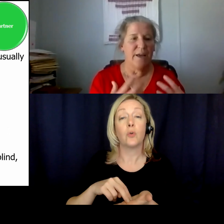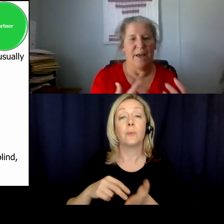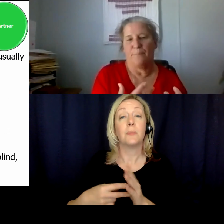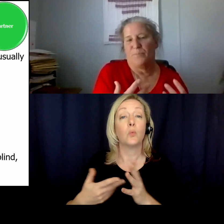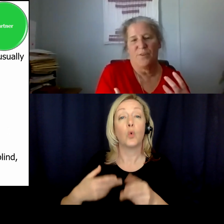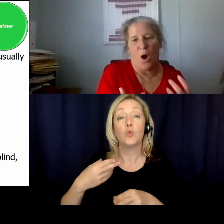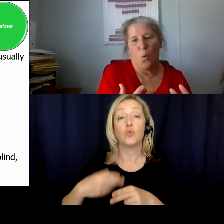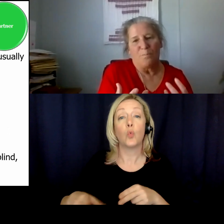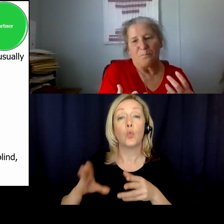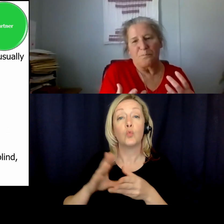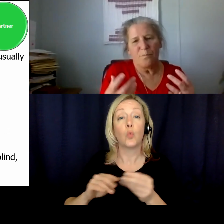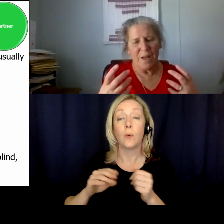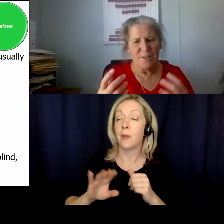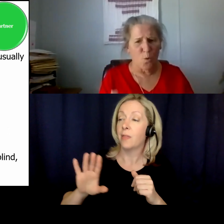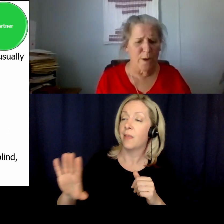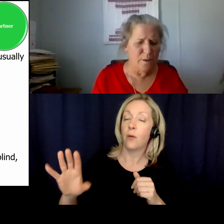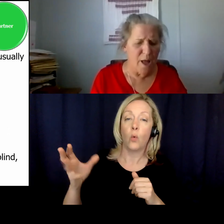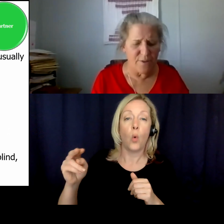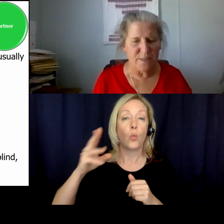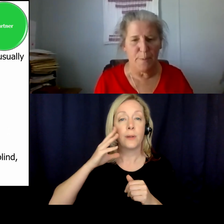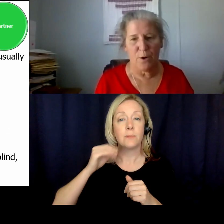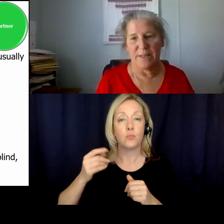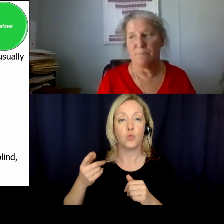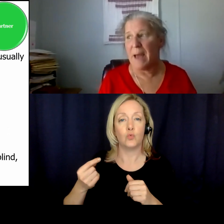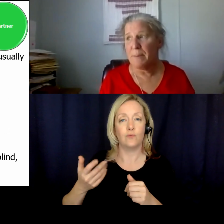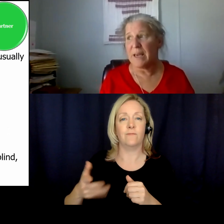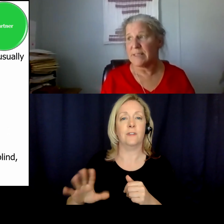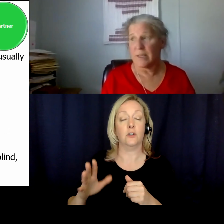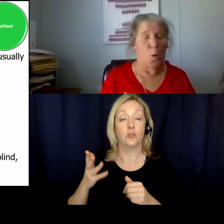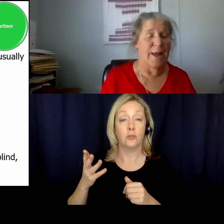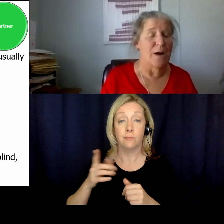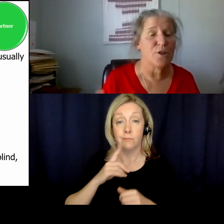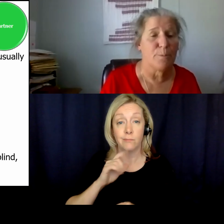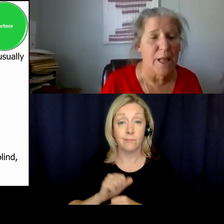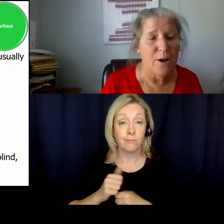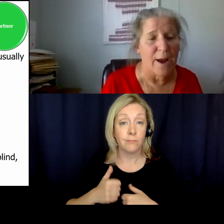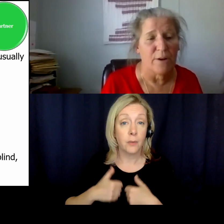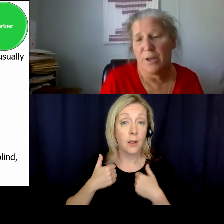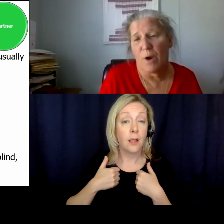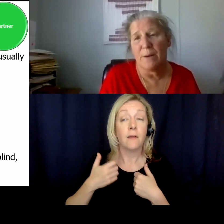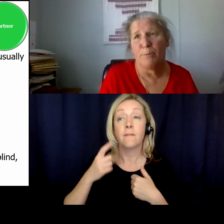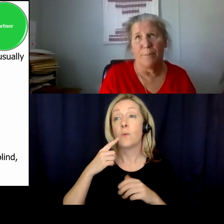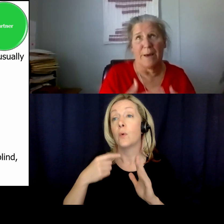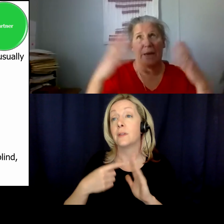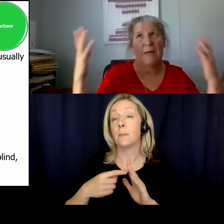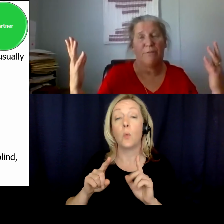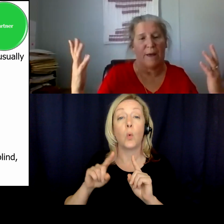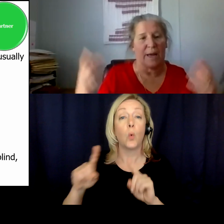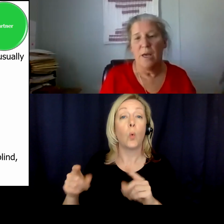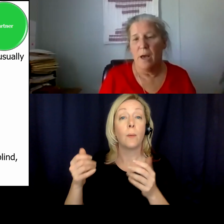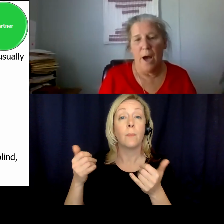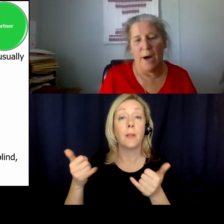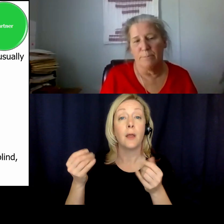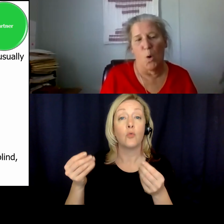done. So it's a real life experience. Maybe it's going out to the playground. You can write a book about